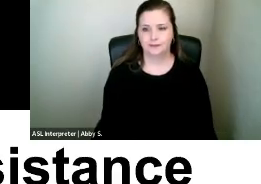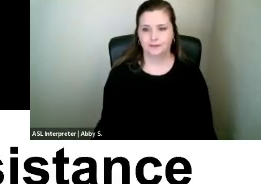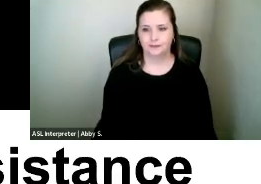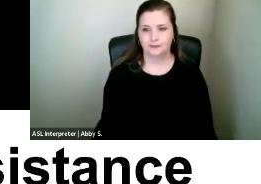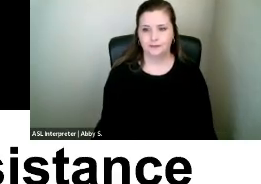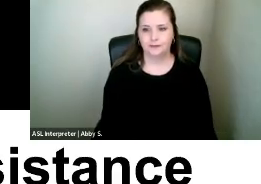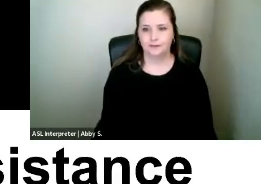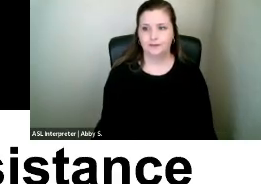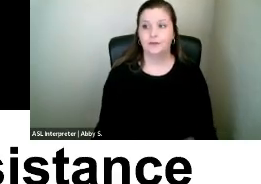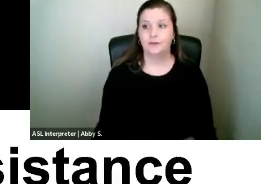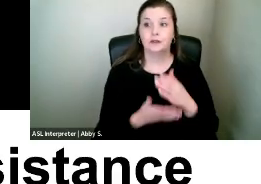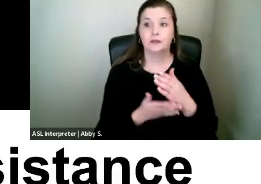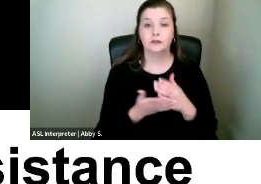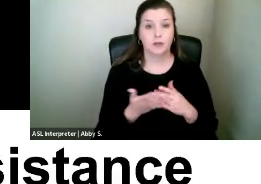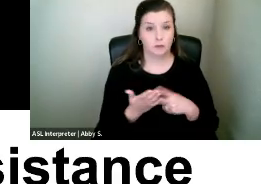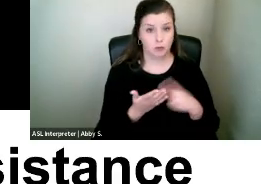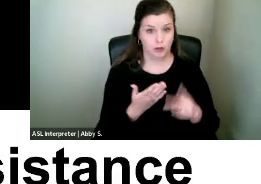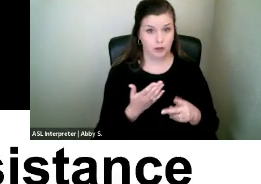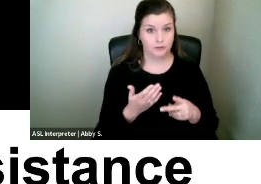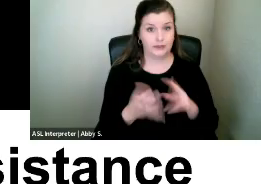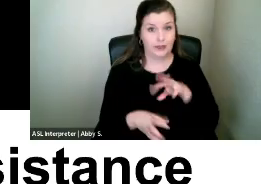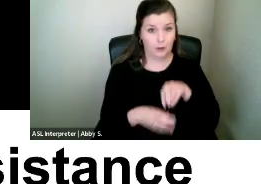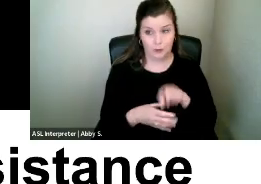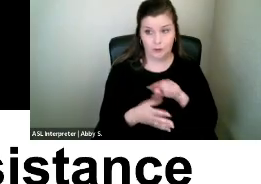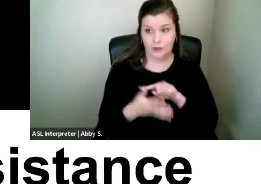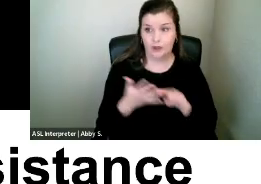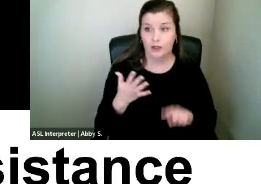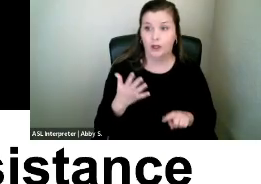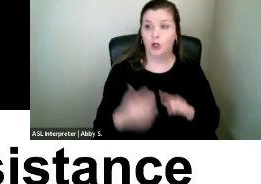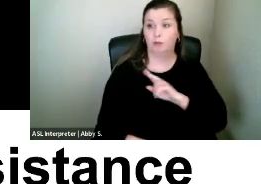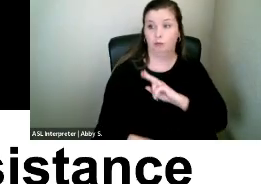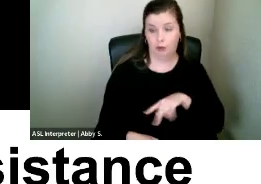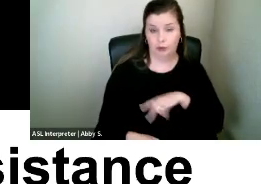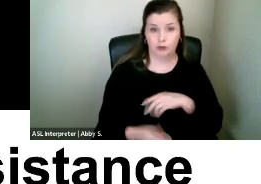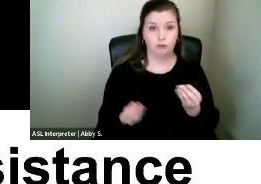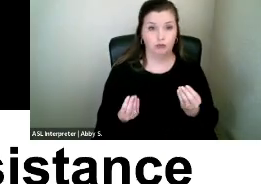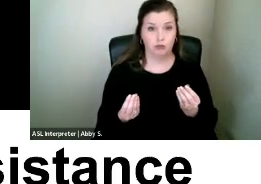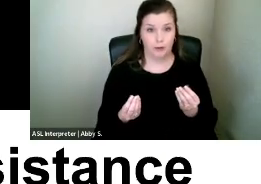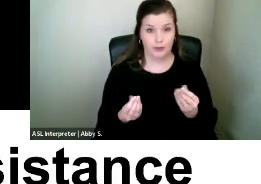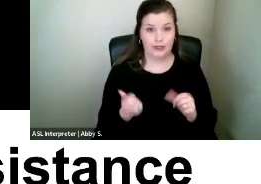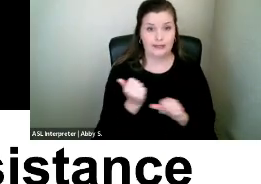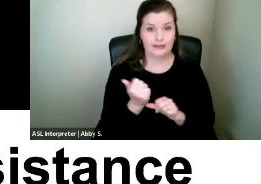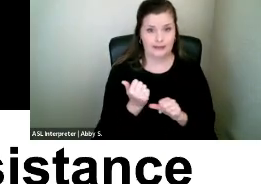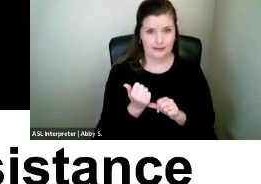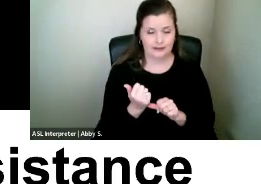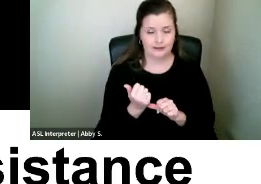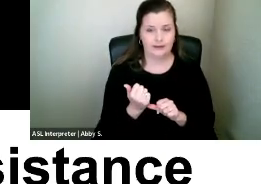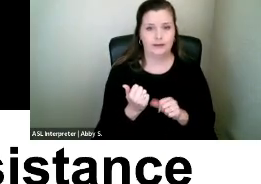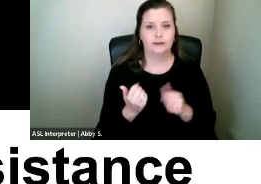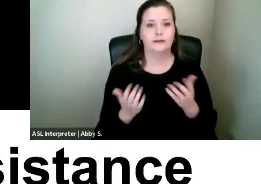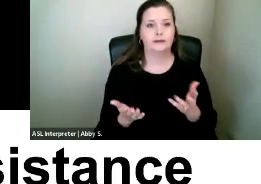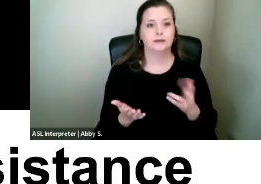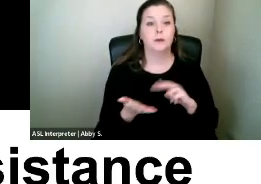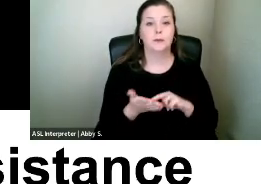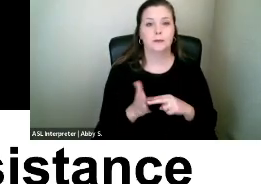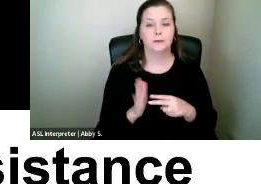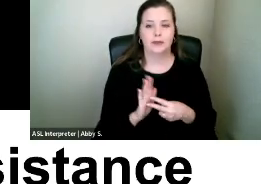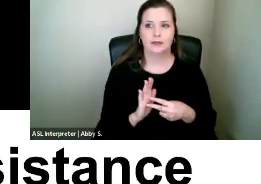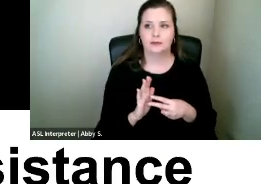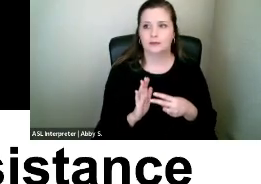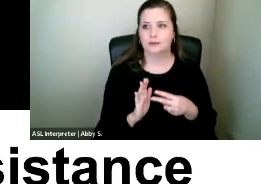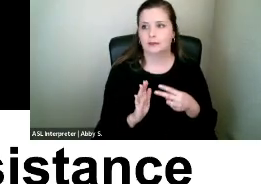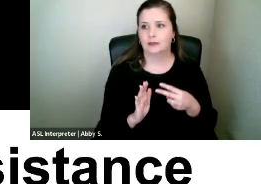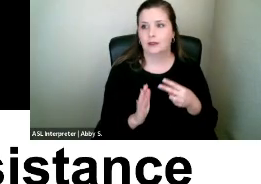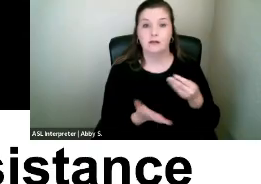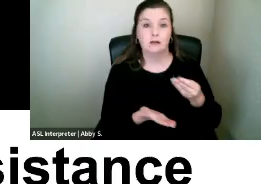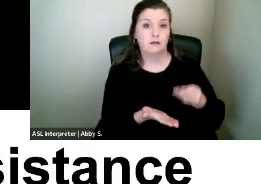the ONA are personal property assistance. So for personal property assistance, this may be funds